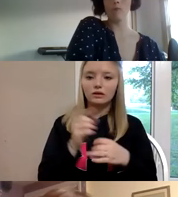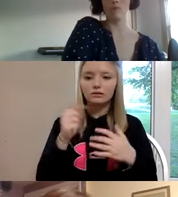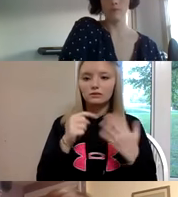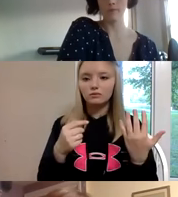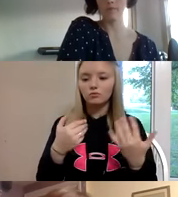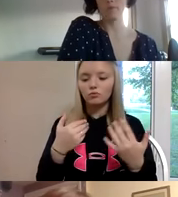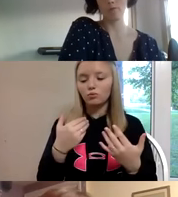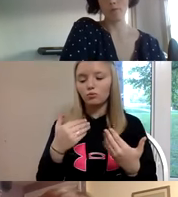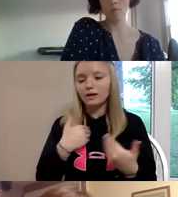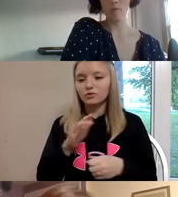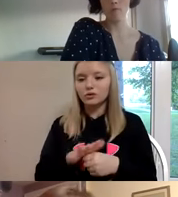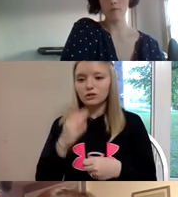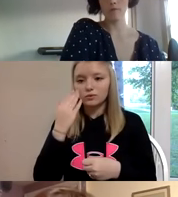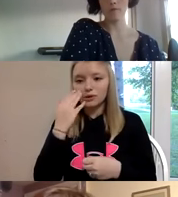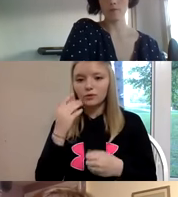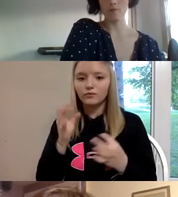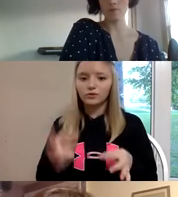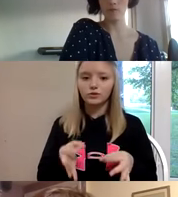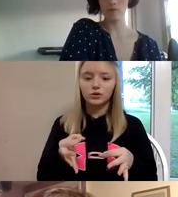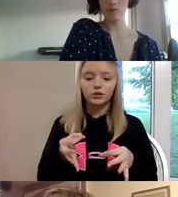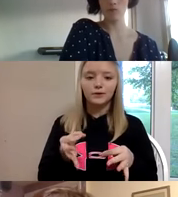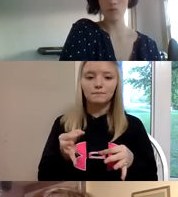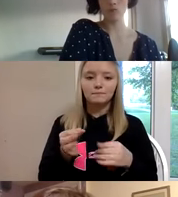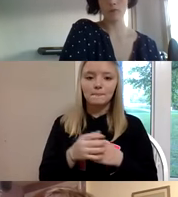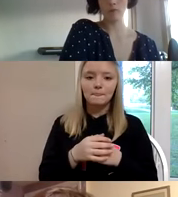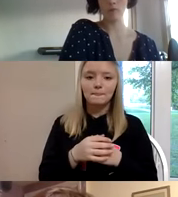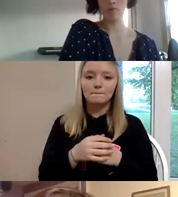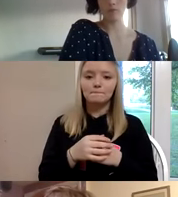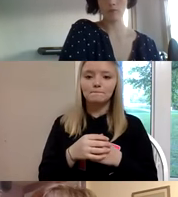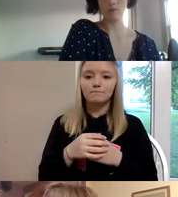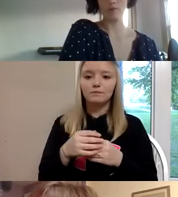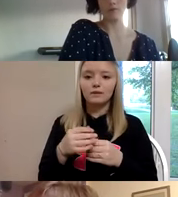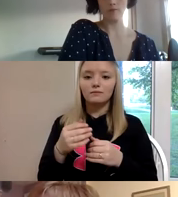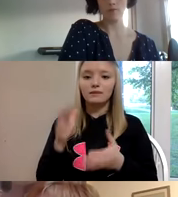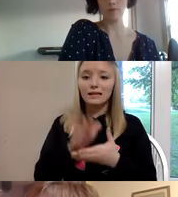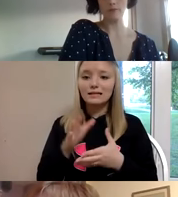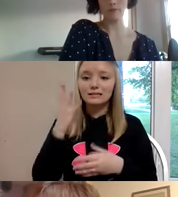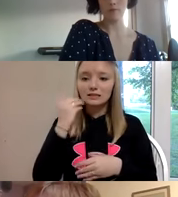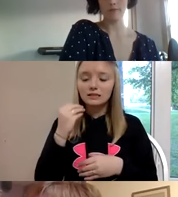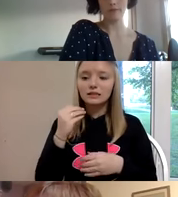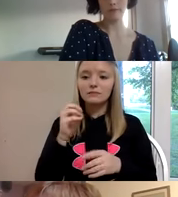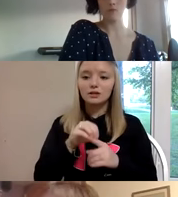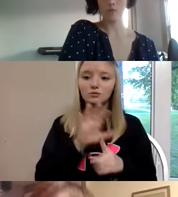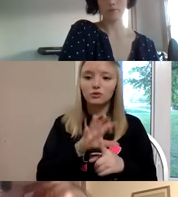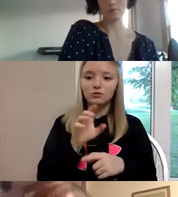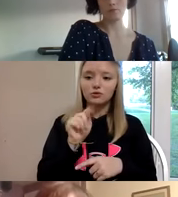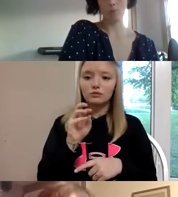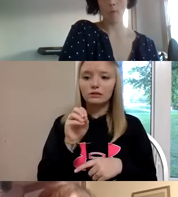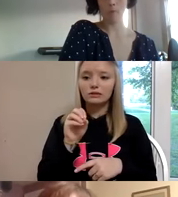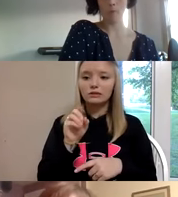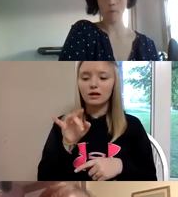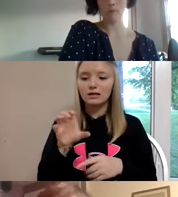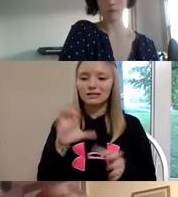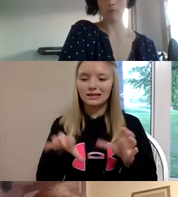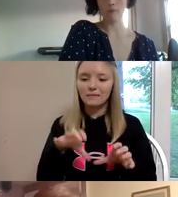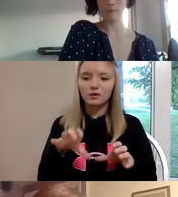stress. We know about that for sure. Lack of sleep, toxic exposure, negative emotions, those